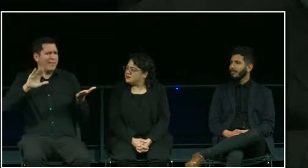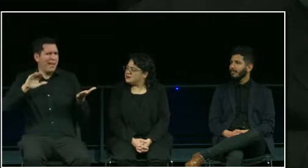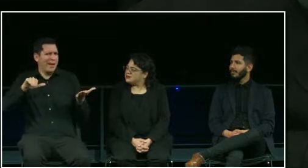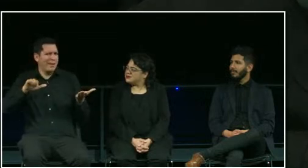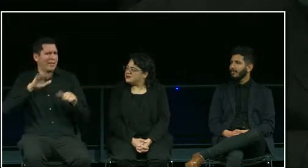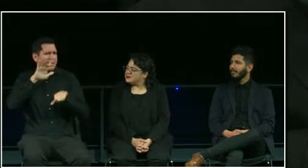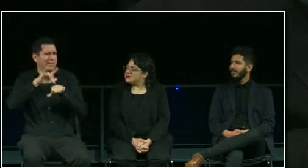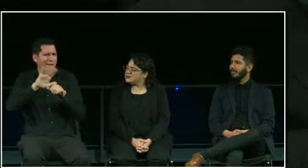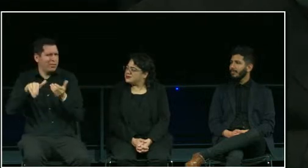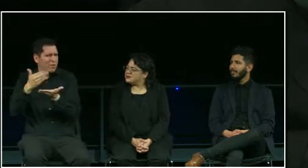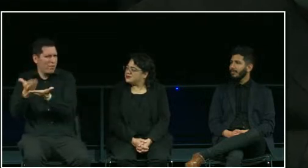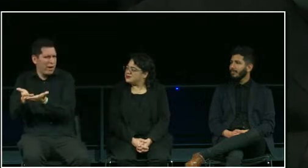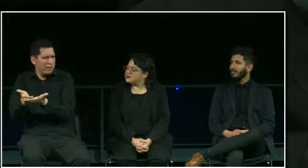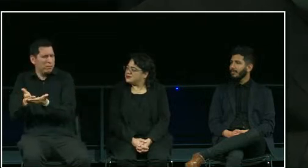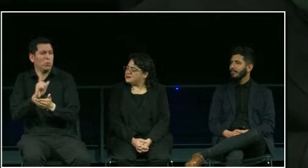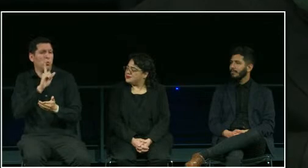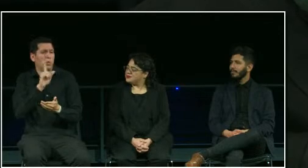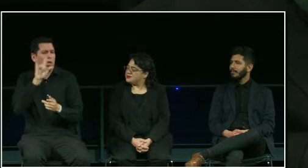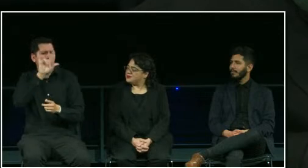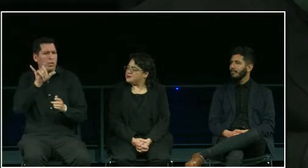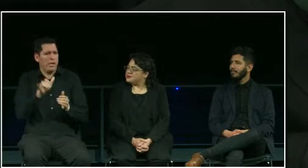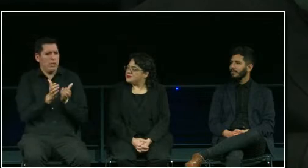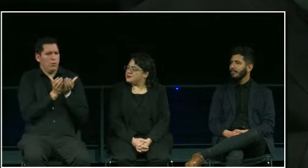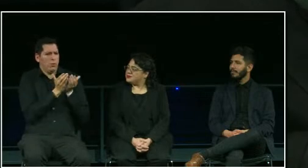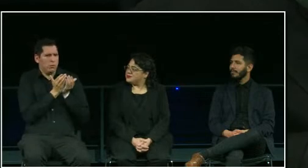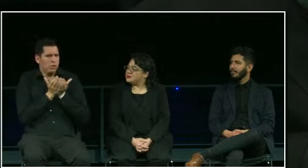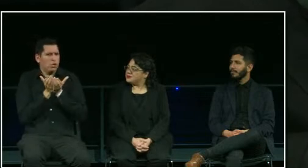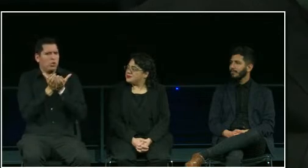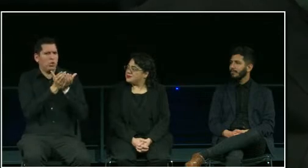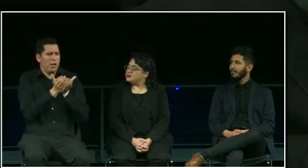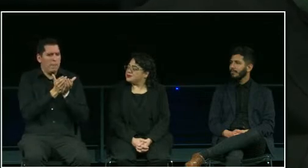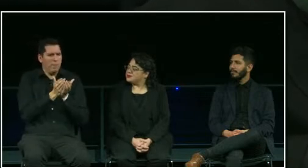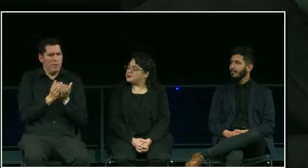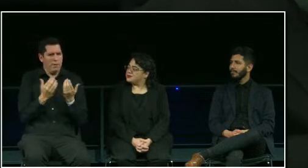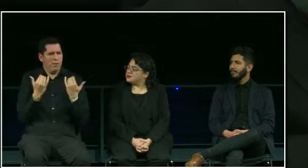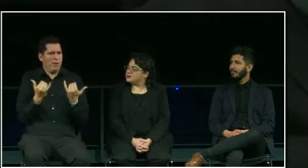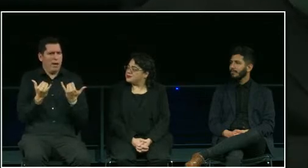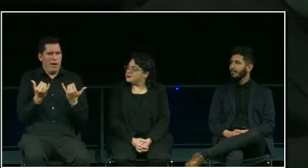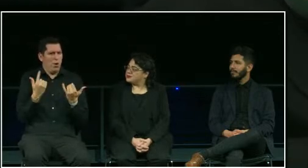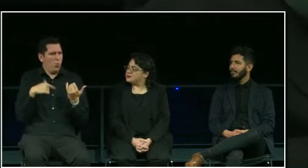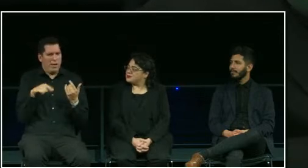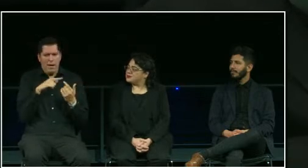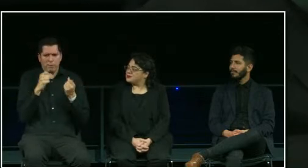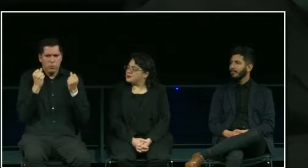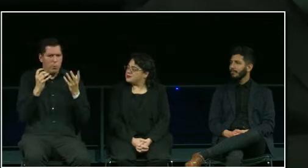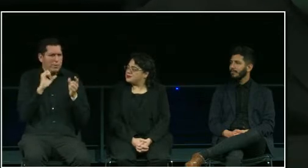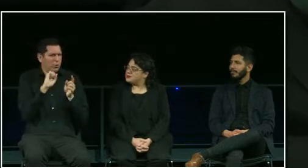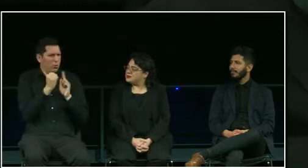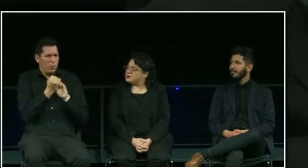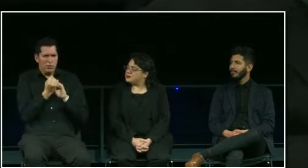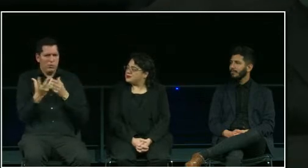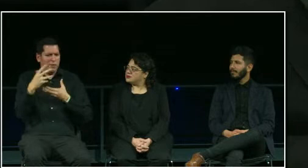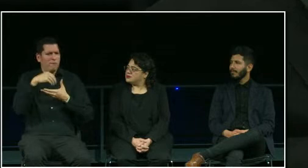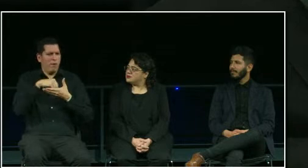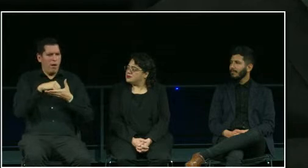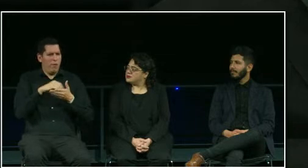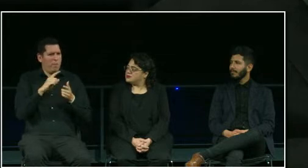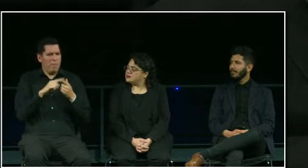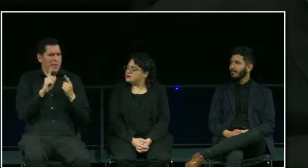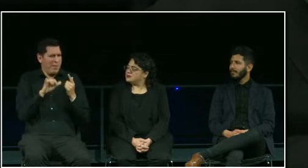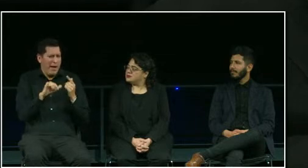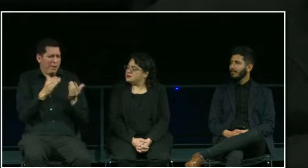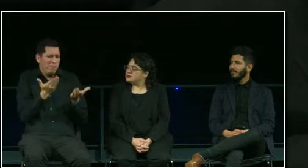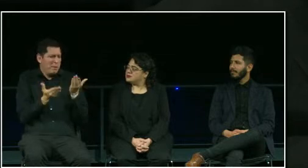the same ship in absolutely mutinous oppositional circumstances. And that will never